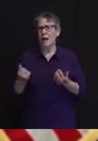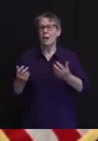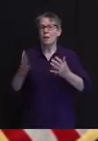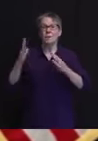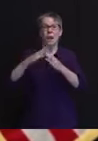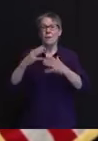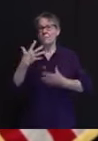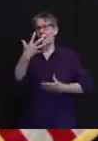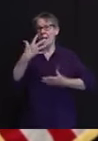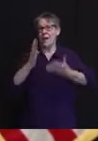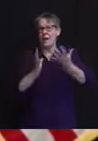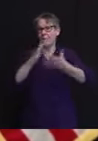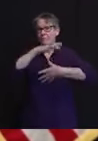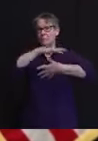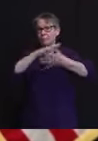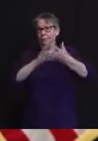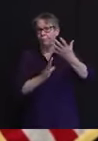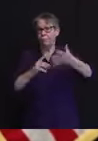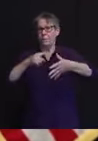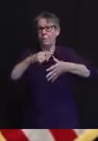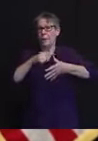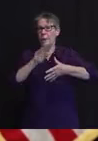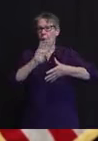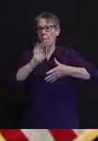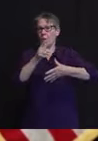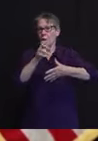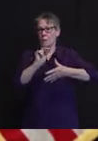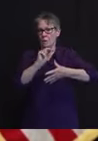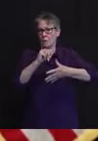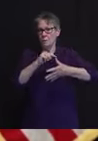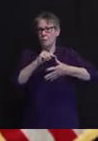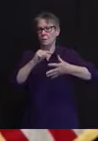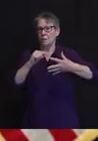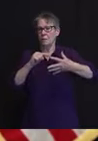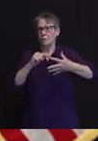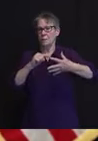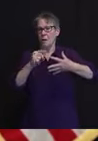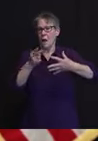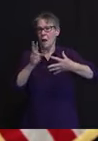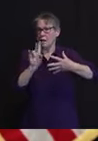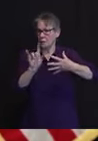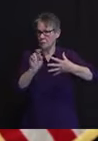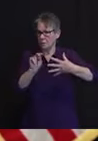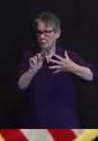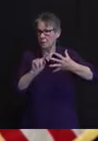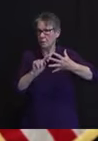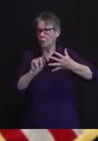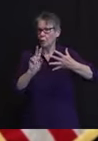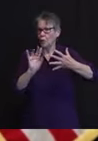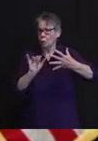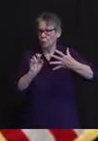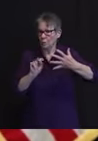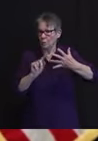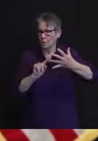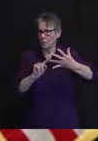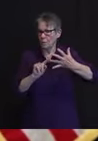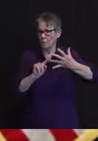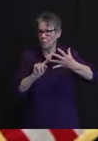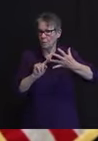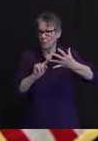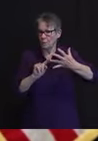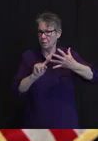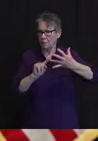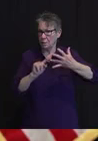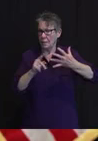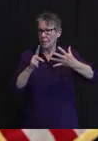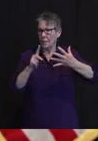Essex, 3, Union, 4, and Middlesex just ahead of Passaic for our top, actually 6 counties. Did you hit race